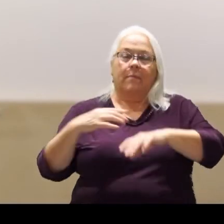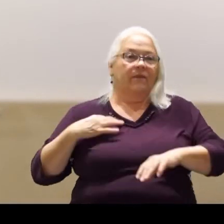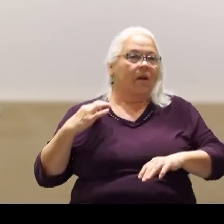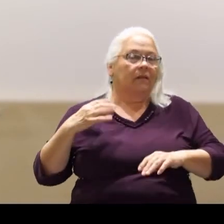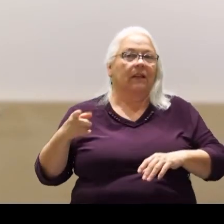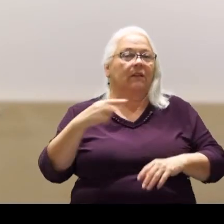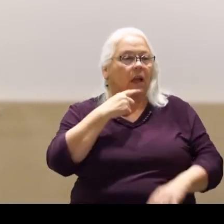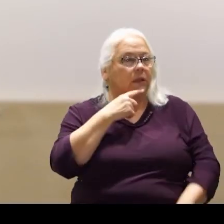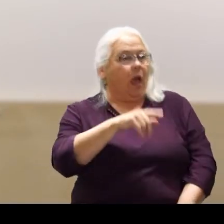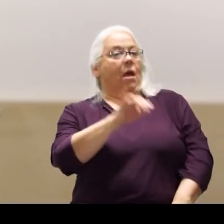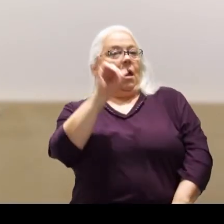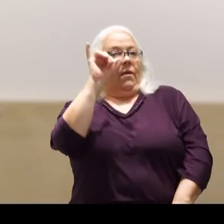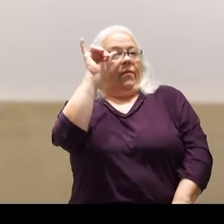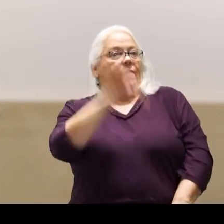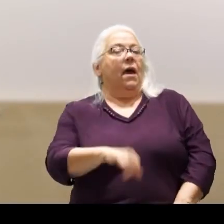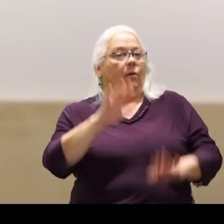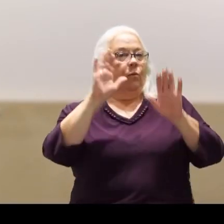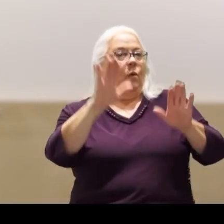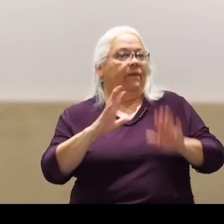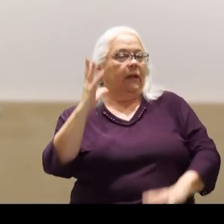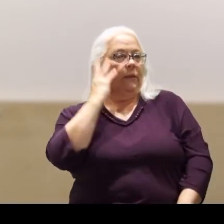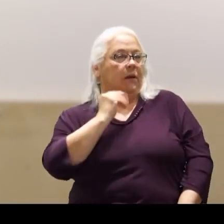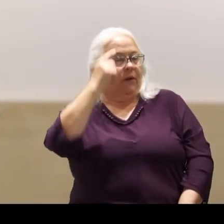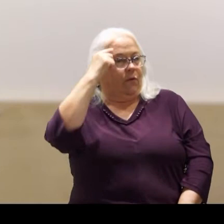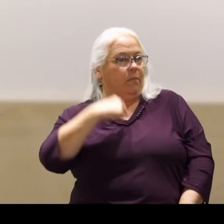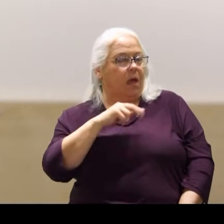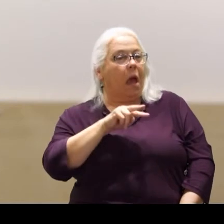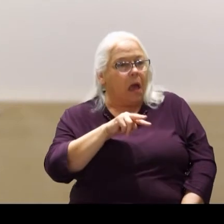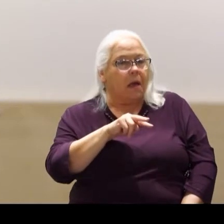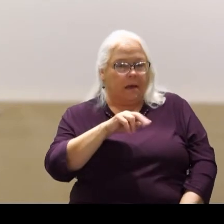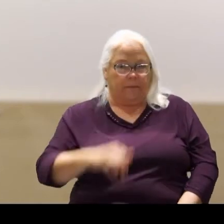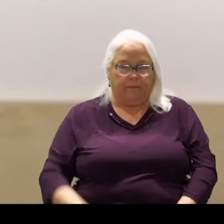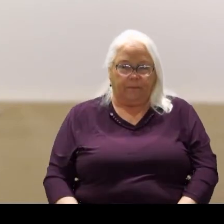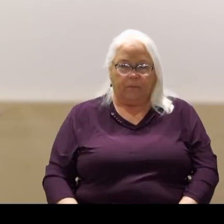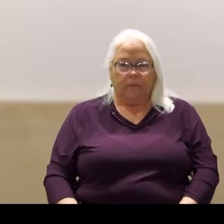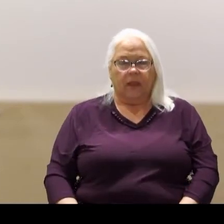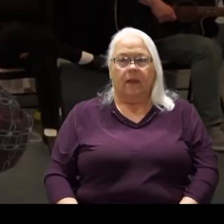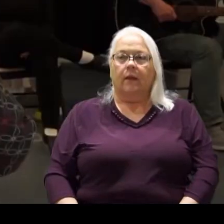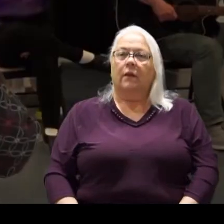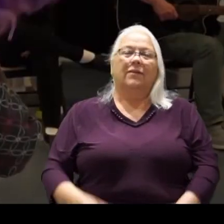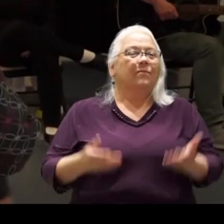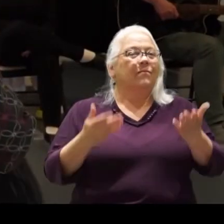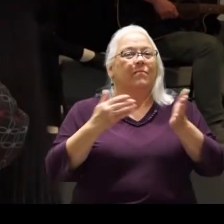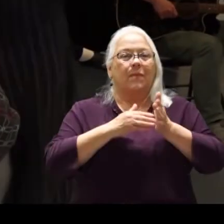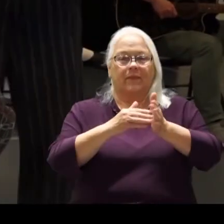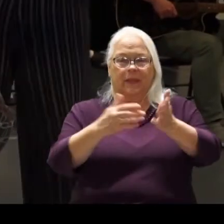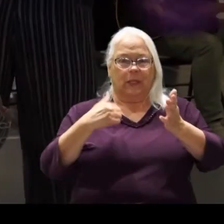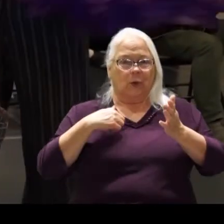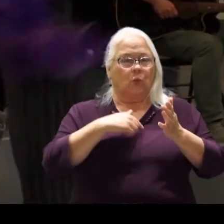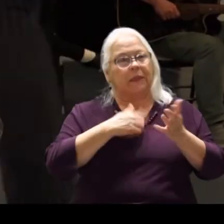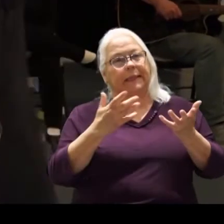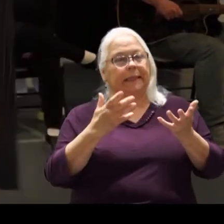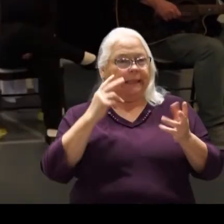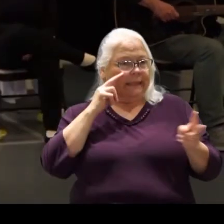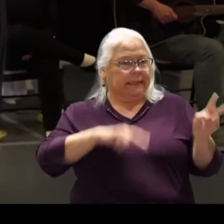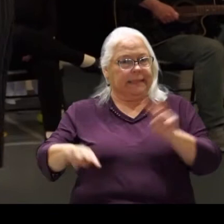have volunteers saying, wow, that was a great experience for myself. We